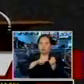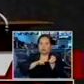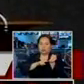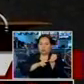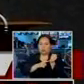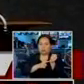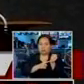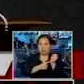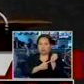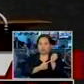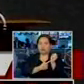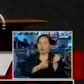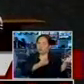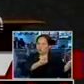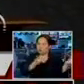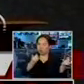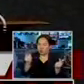to perform a solemn task